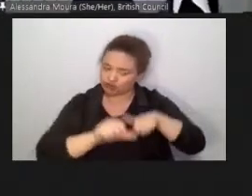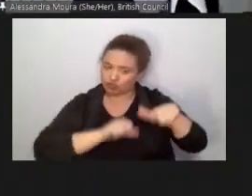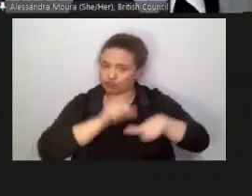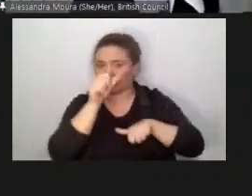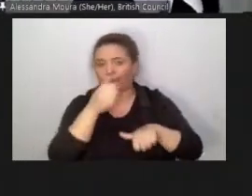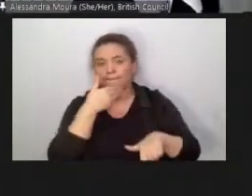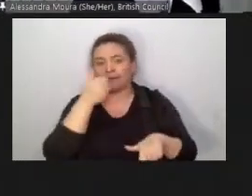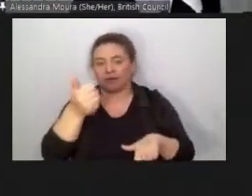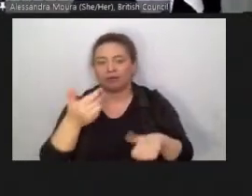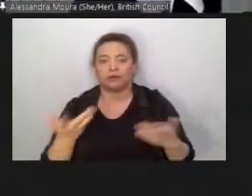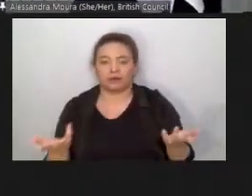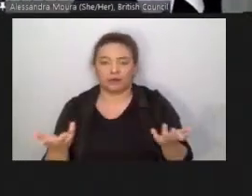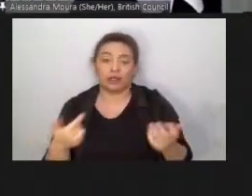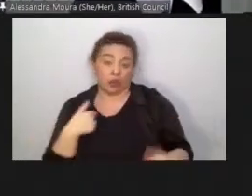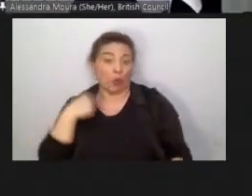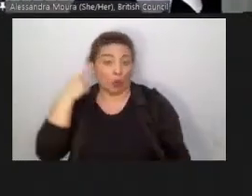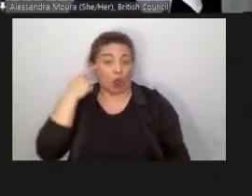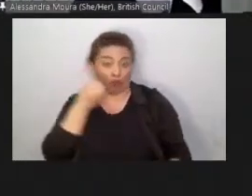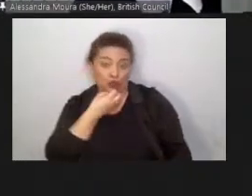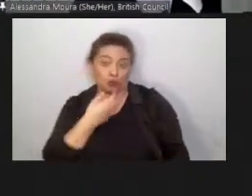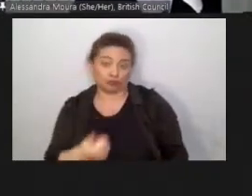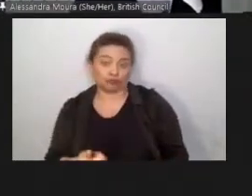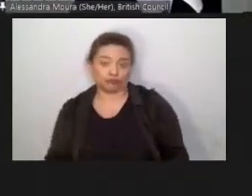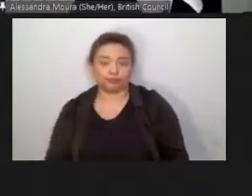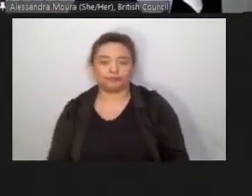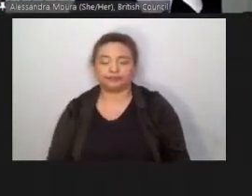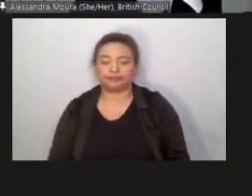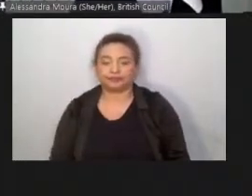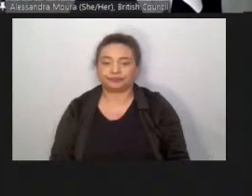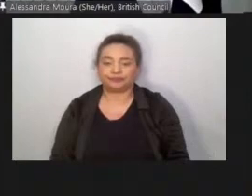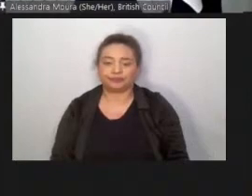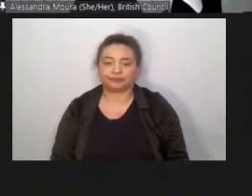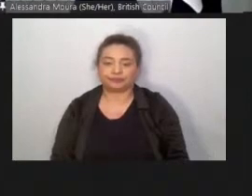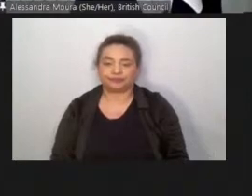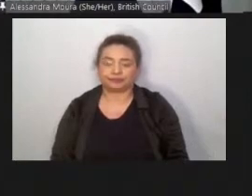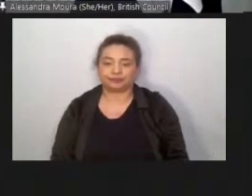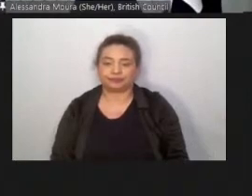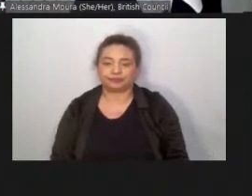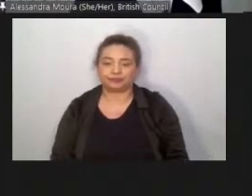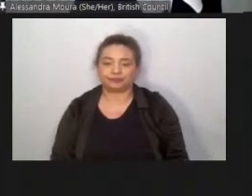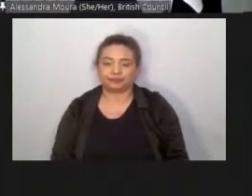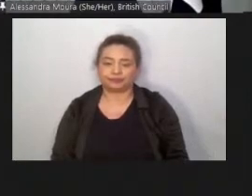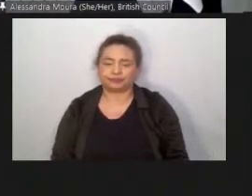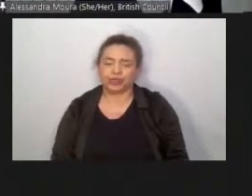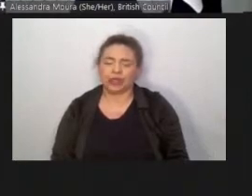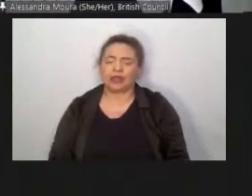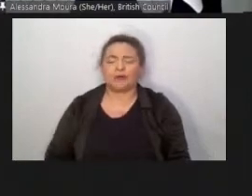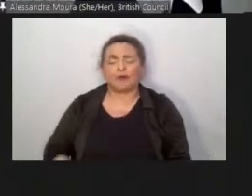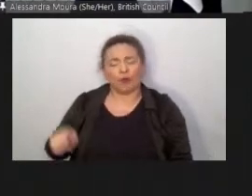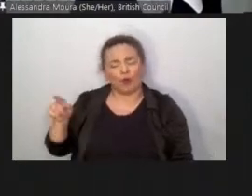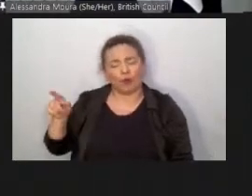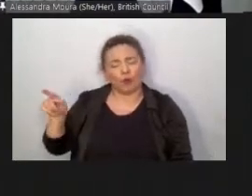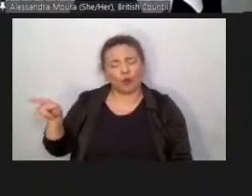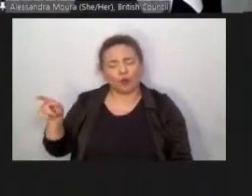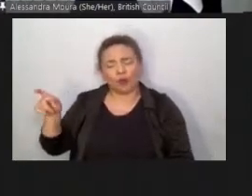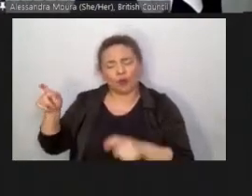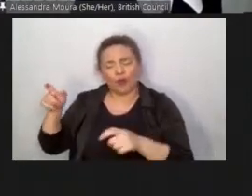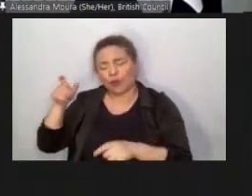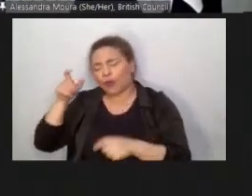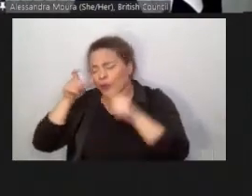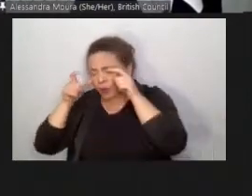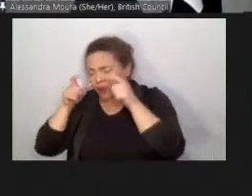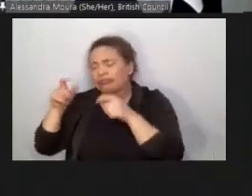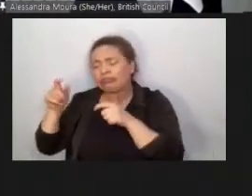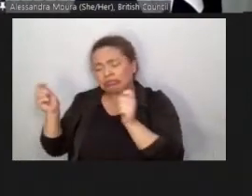Excellent. And then, are you going to reflect on anything that you've learned about today or